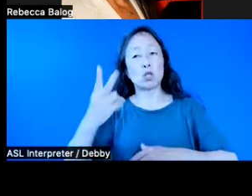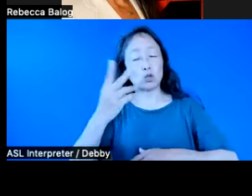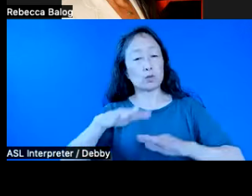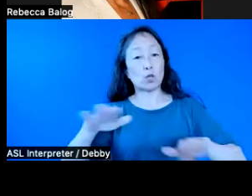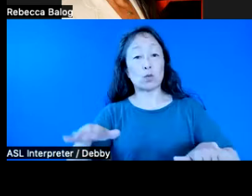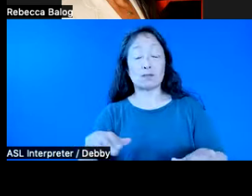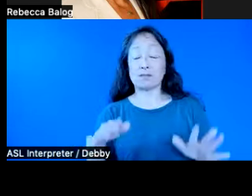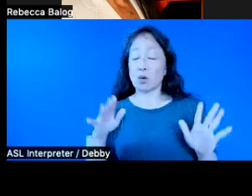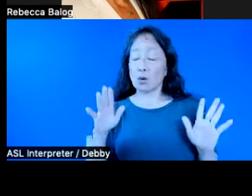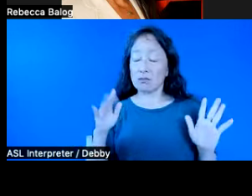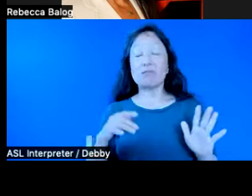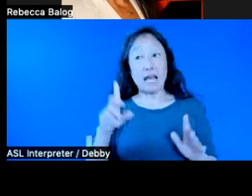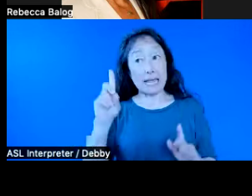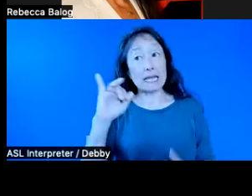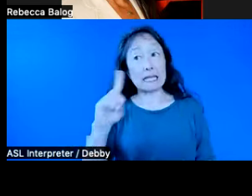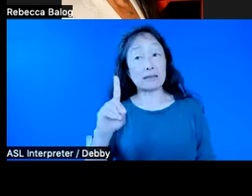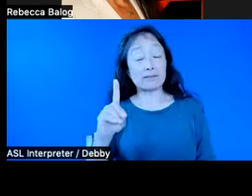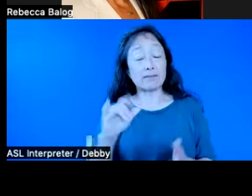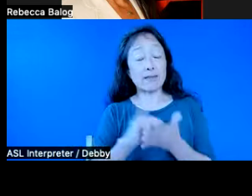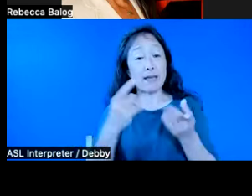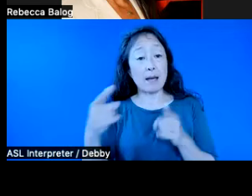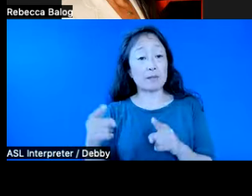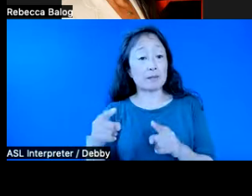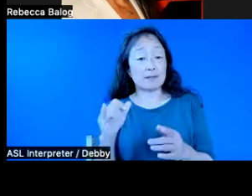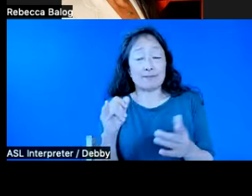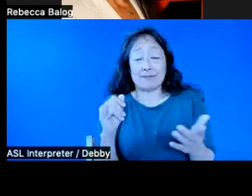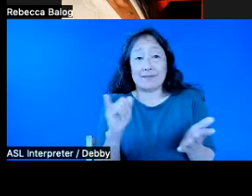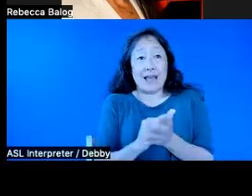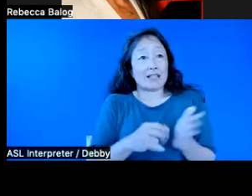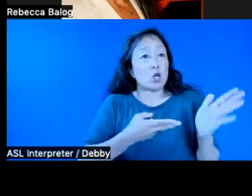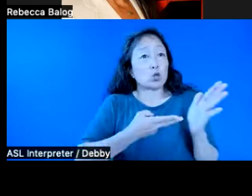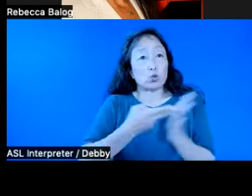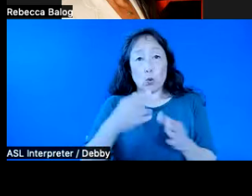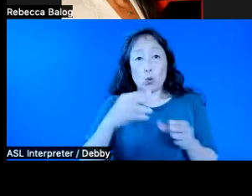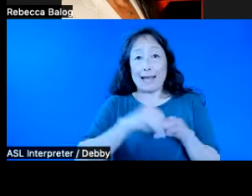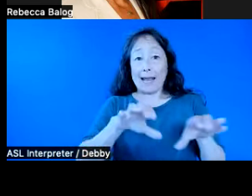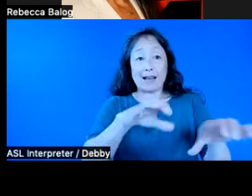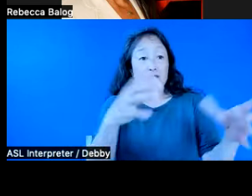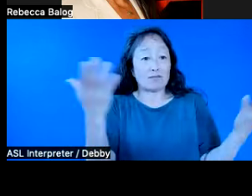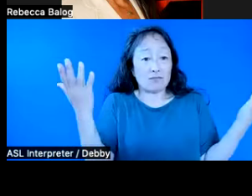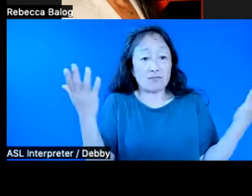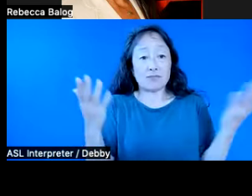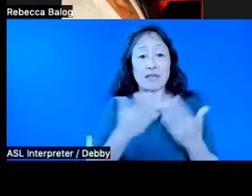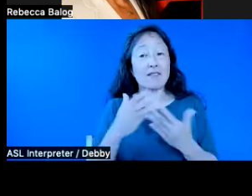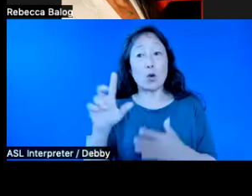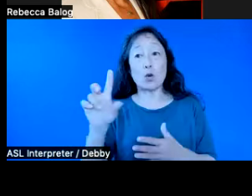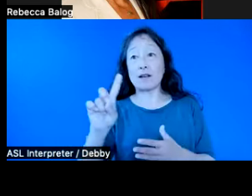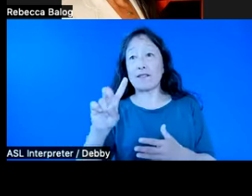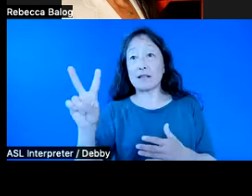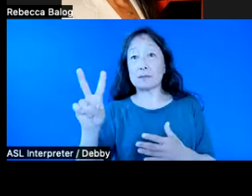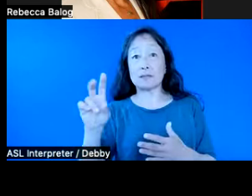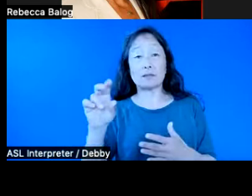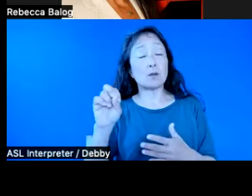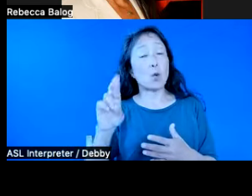just truth in action. And that's just one example. That even though a domestic violence or sexual violence survivor is the